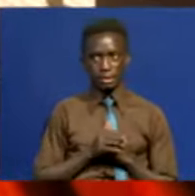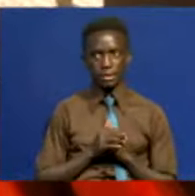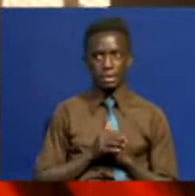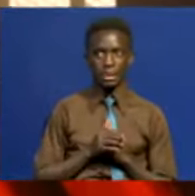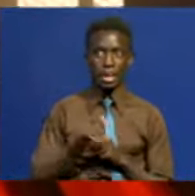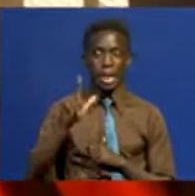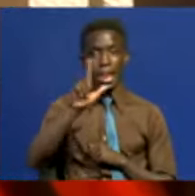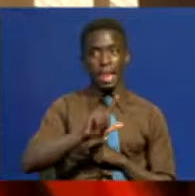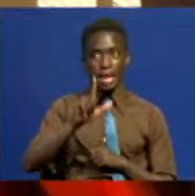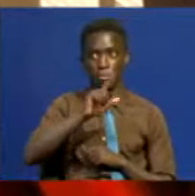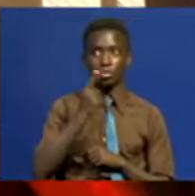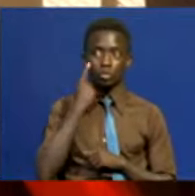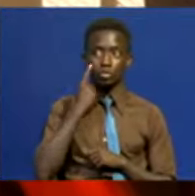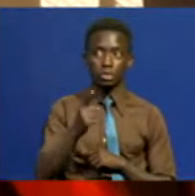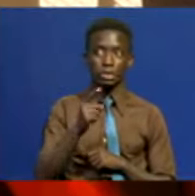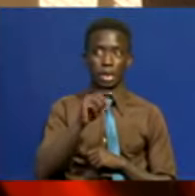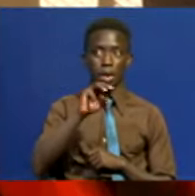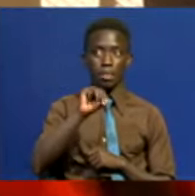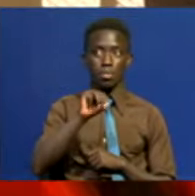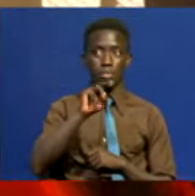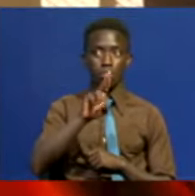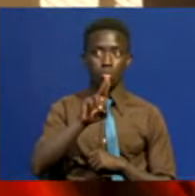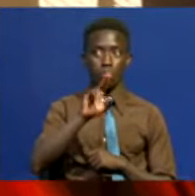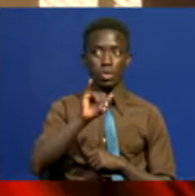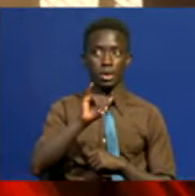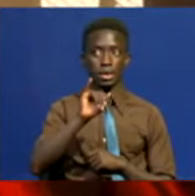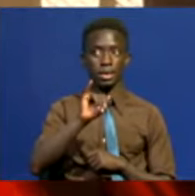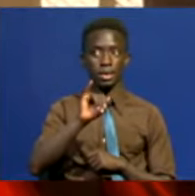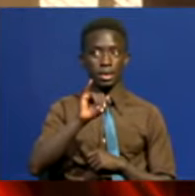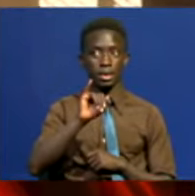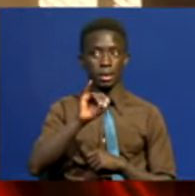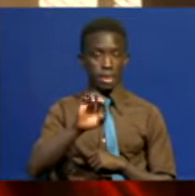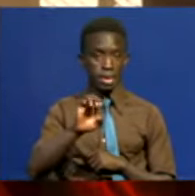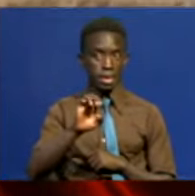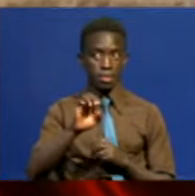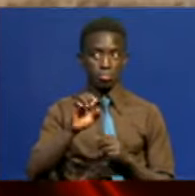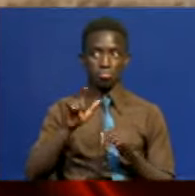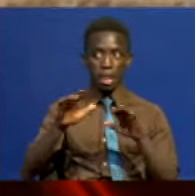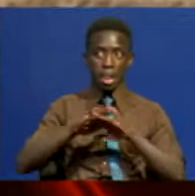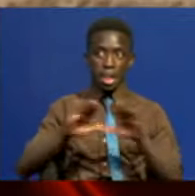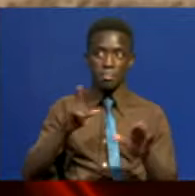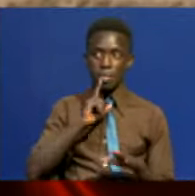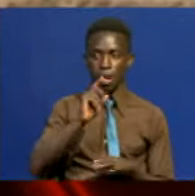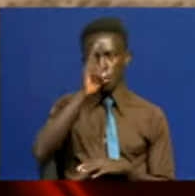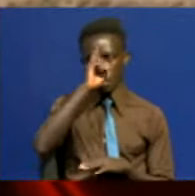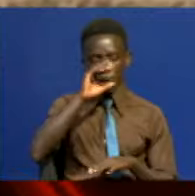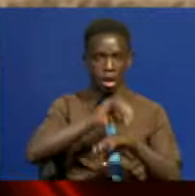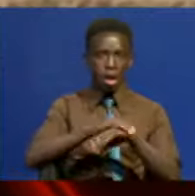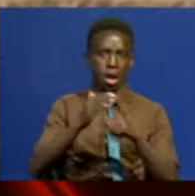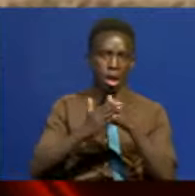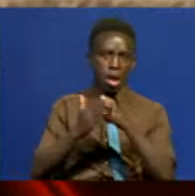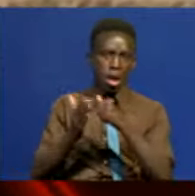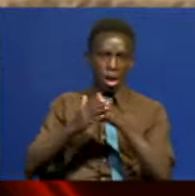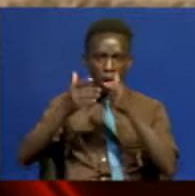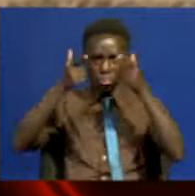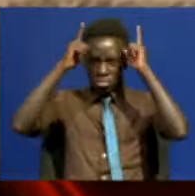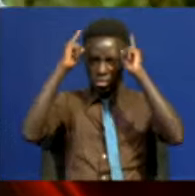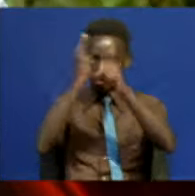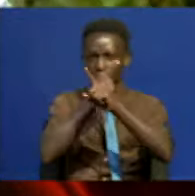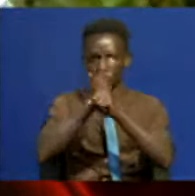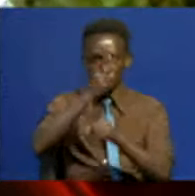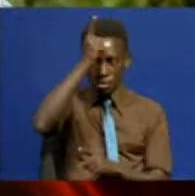Managing Director at the Mwiga Ranch, Ivan Tomilson, says police officers have recovered 99 bulls in different villages in Samburu